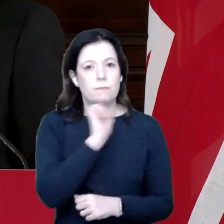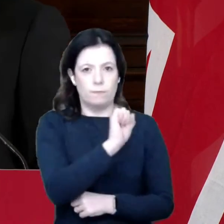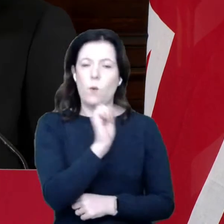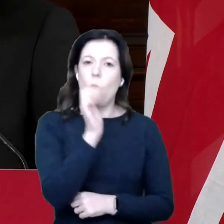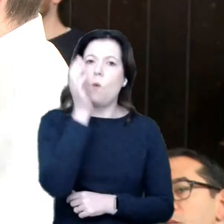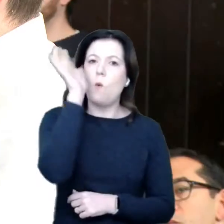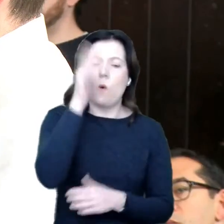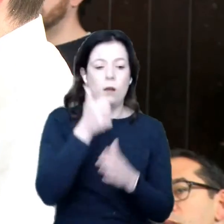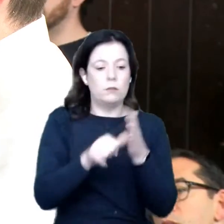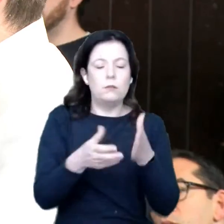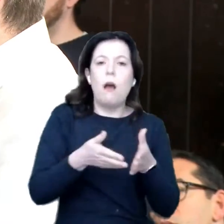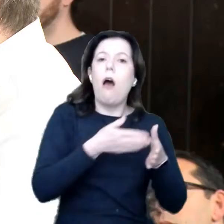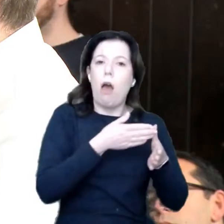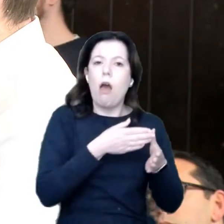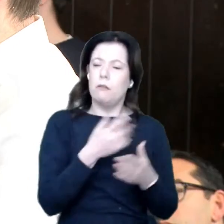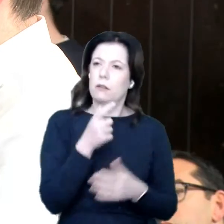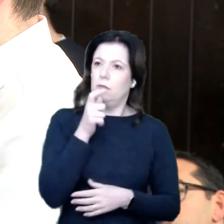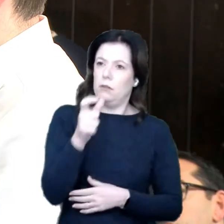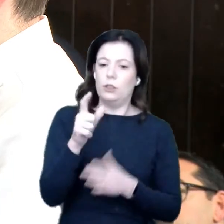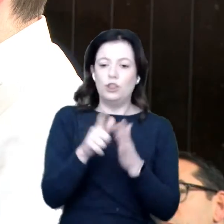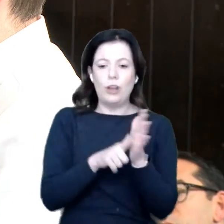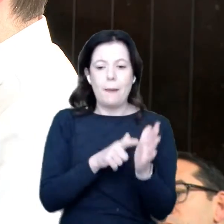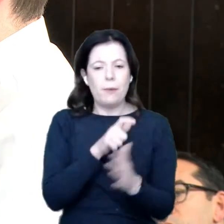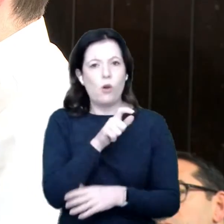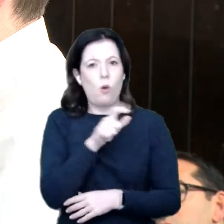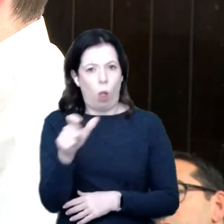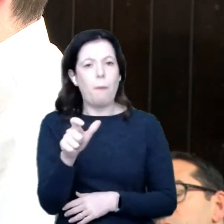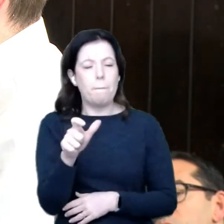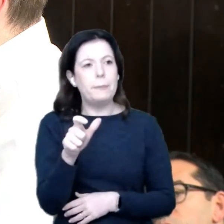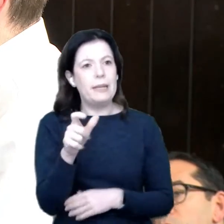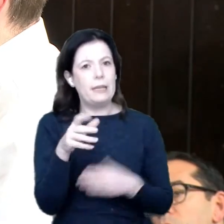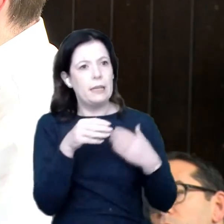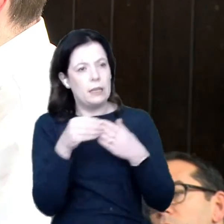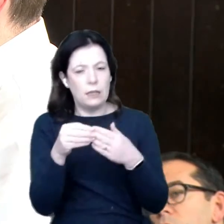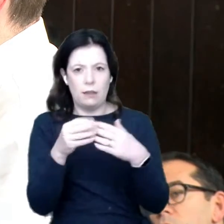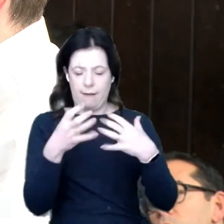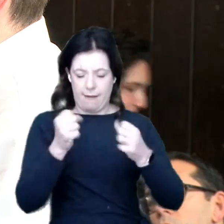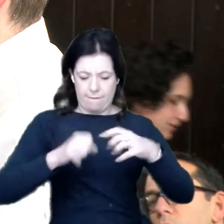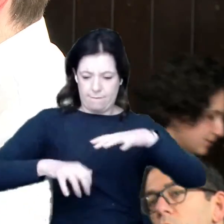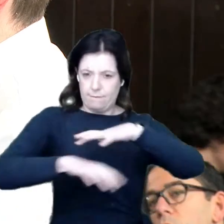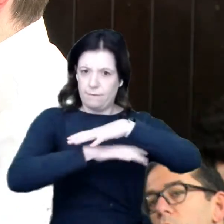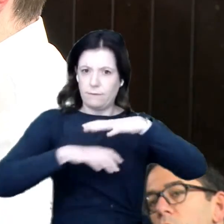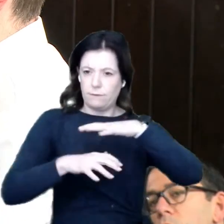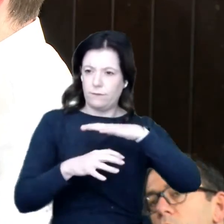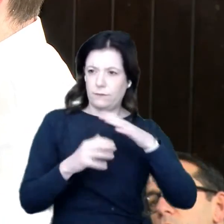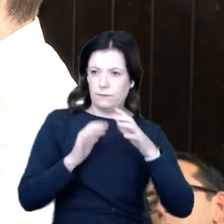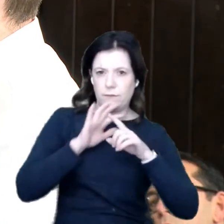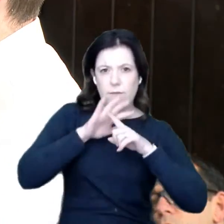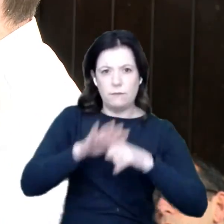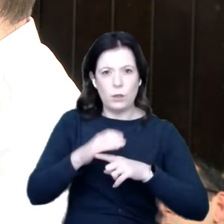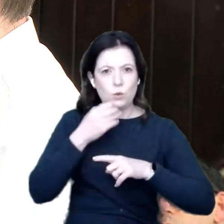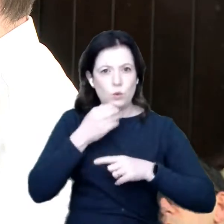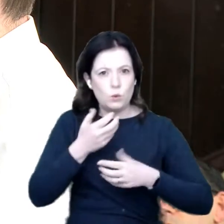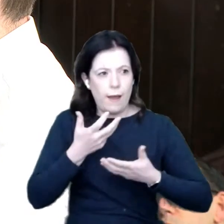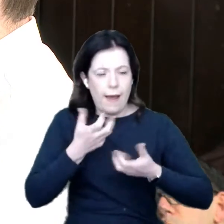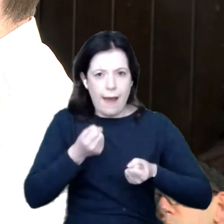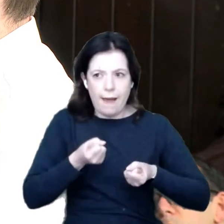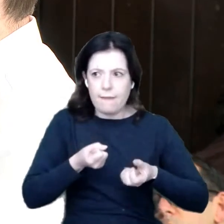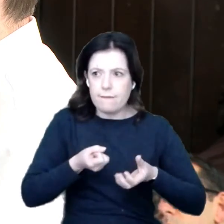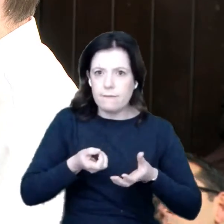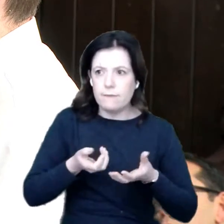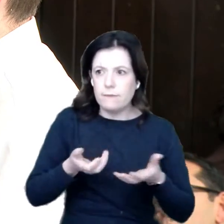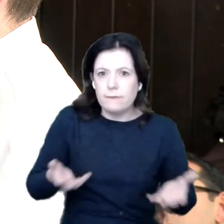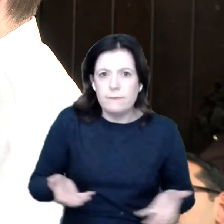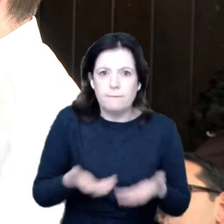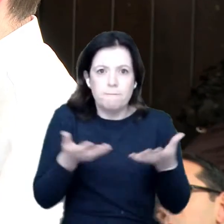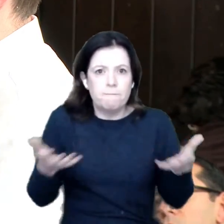Jeremy Corbyn, Labour cultivated anti-Semitism. That would suggest that there may have been a political intention to allow a